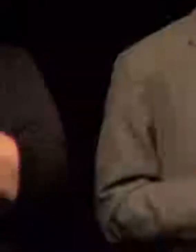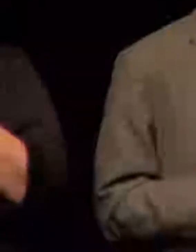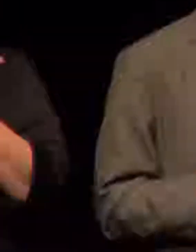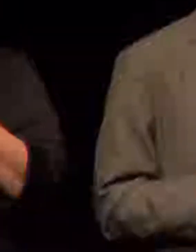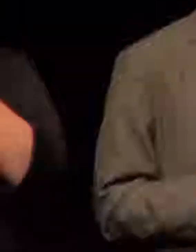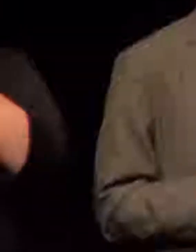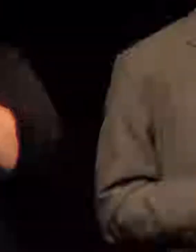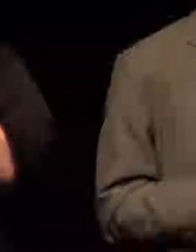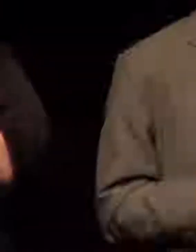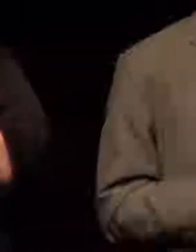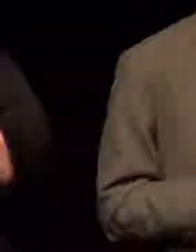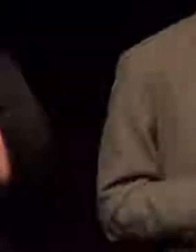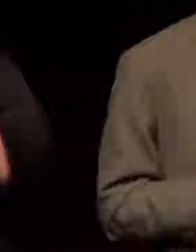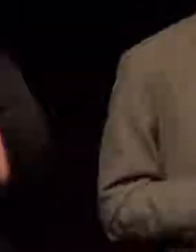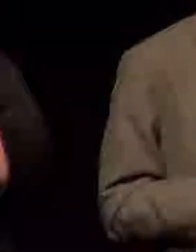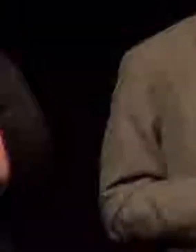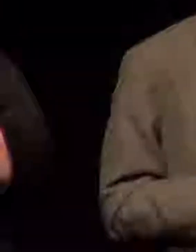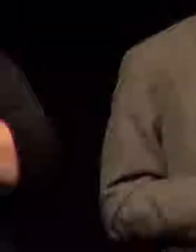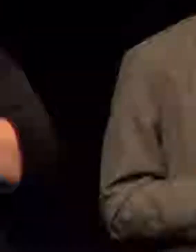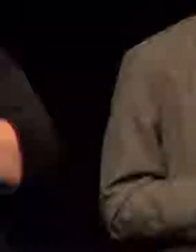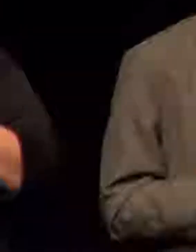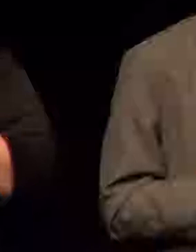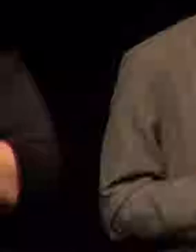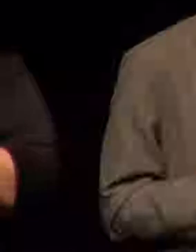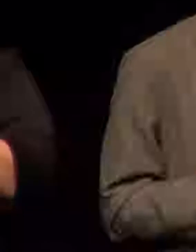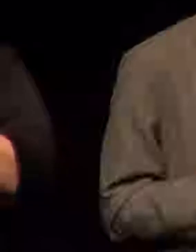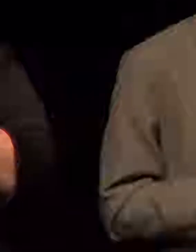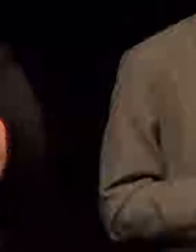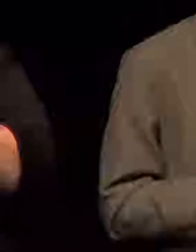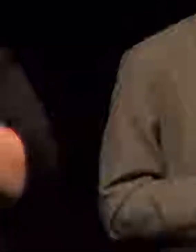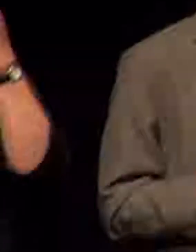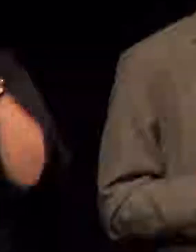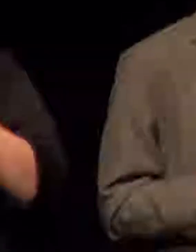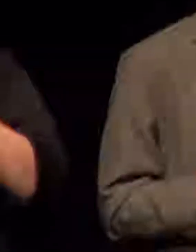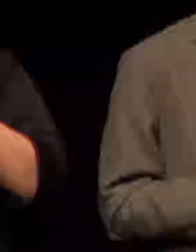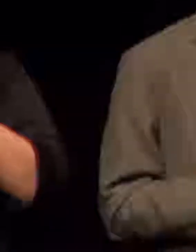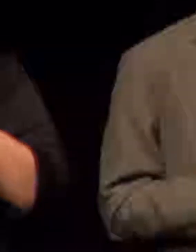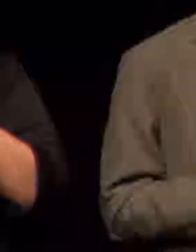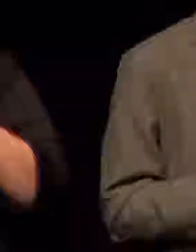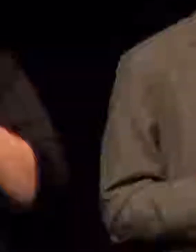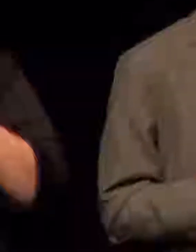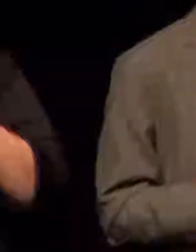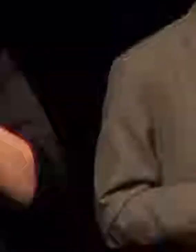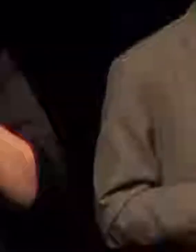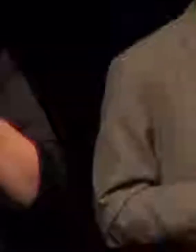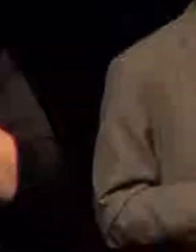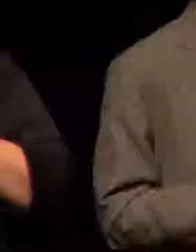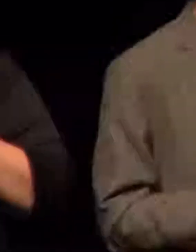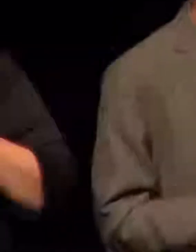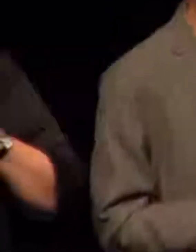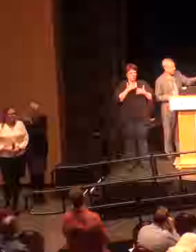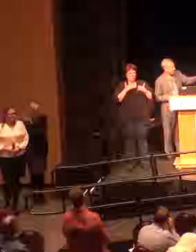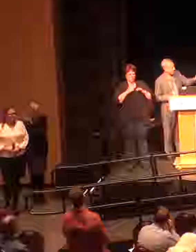technology, I guess we'll say, bring a promise of positive change, and there are, also many threats. So let's